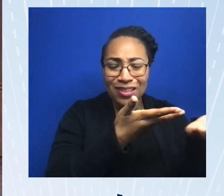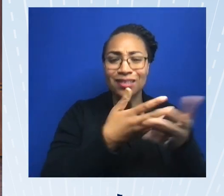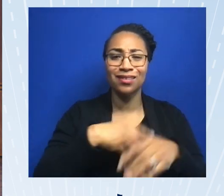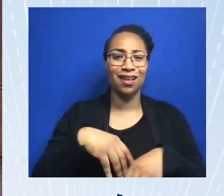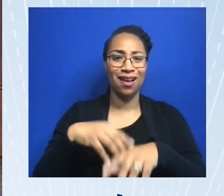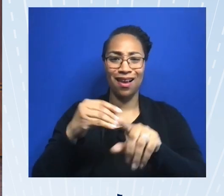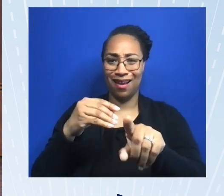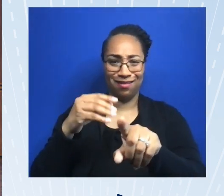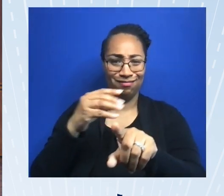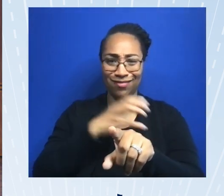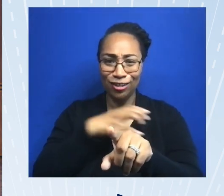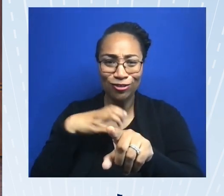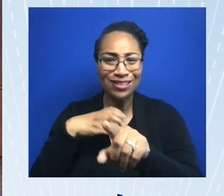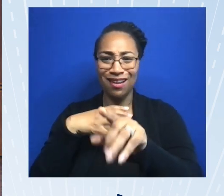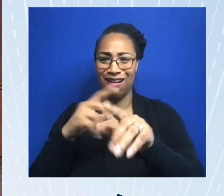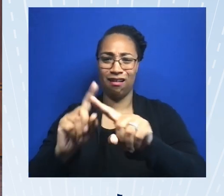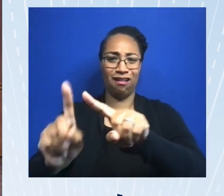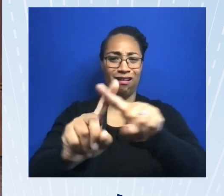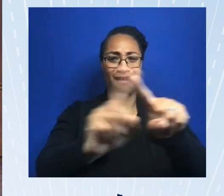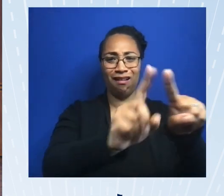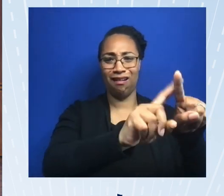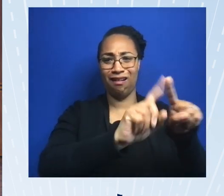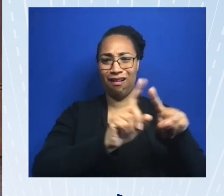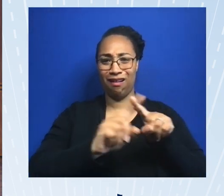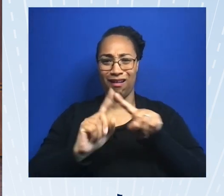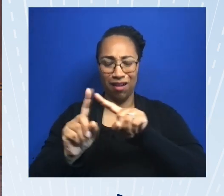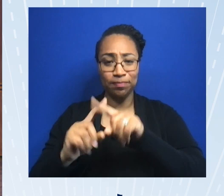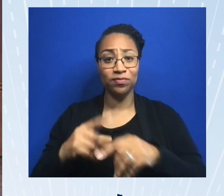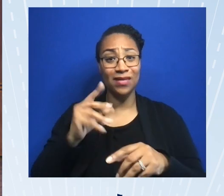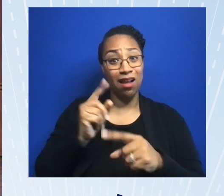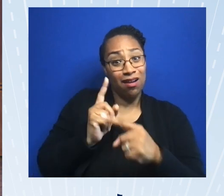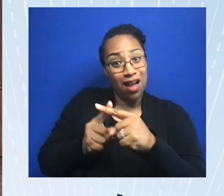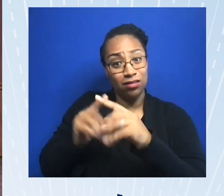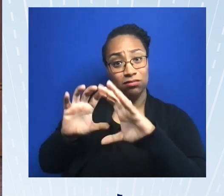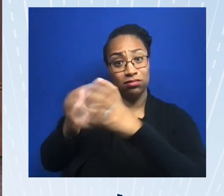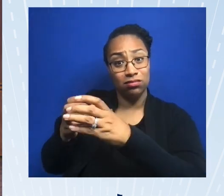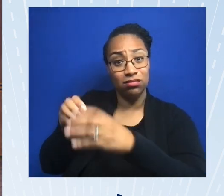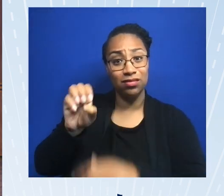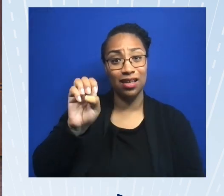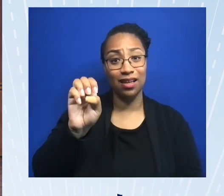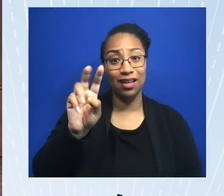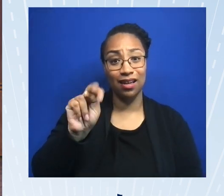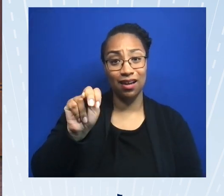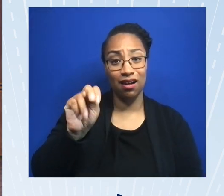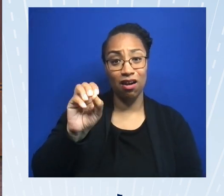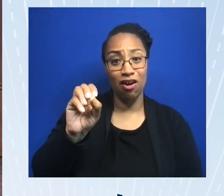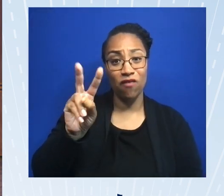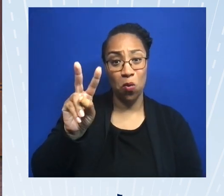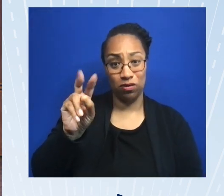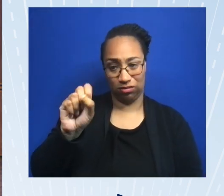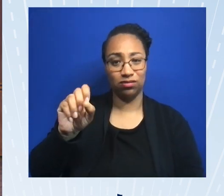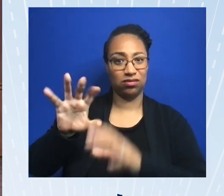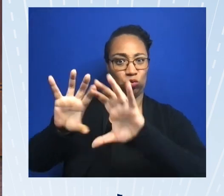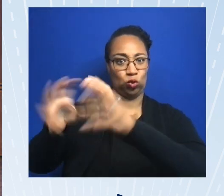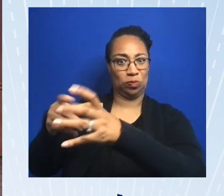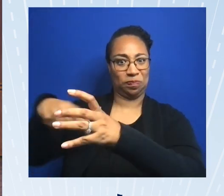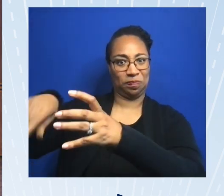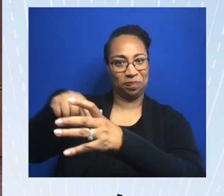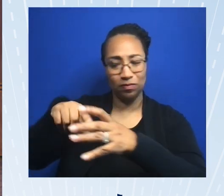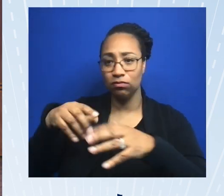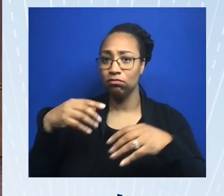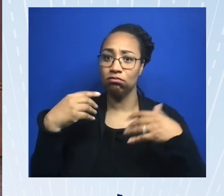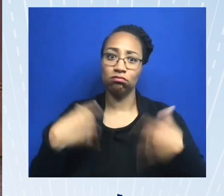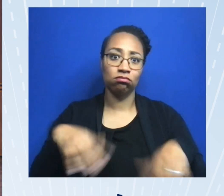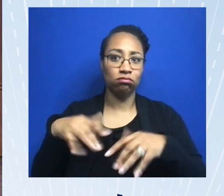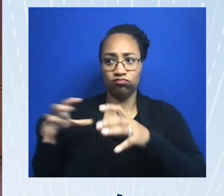Look, I never thought that I would be working on the safety and security for Jewish Americans and Jews